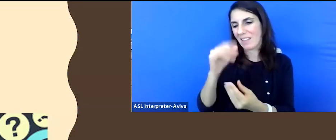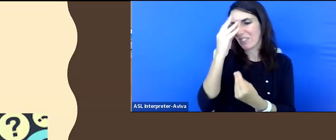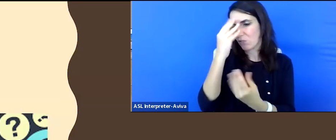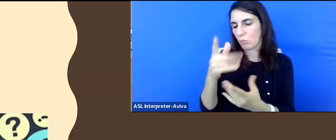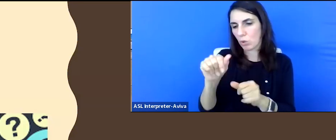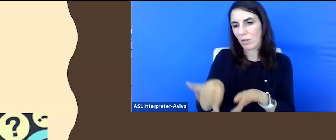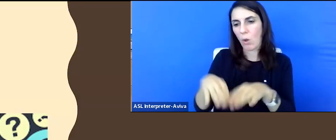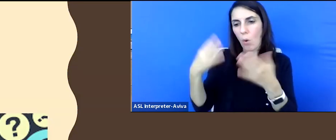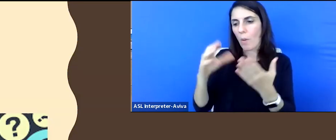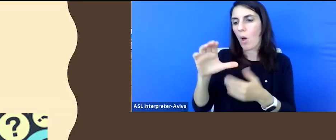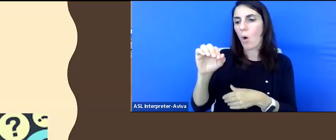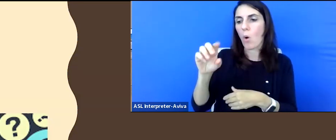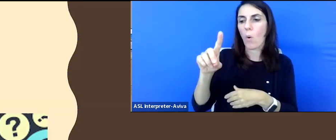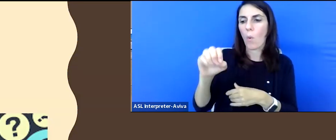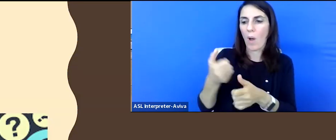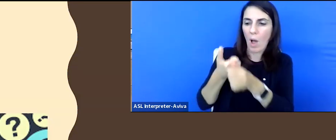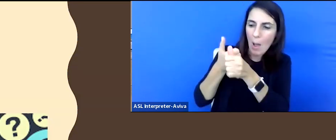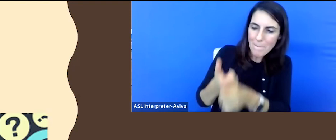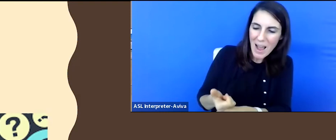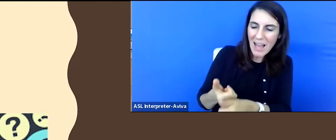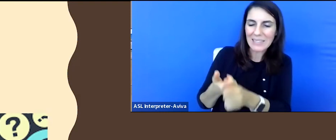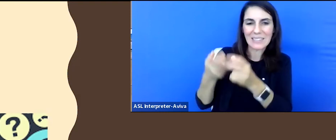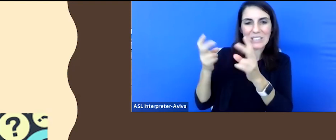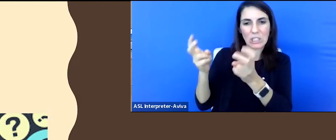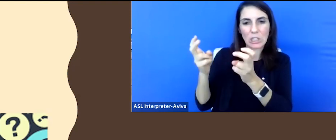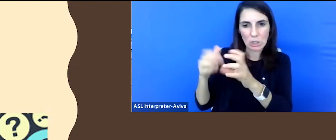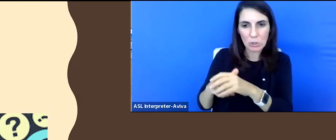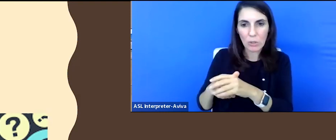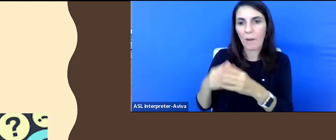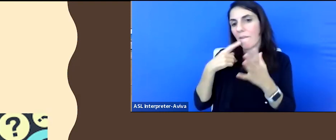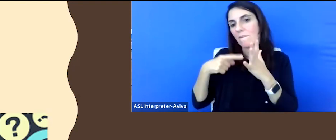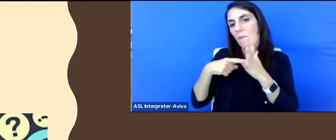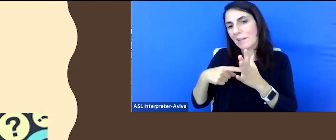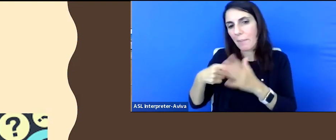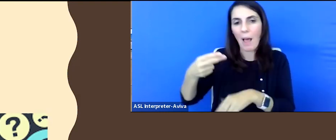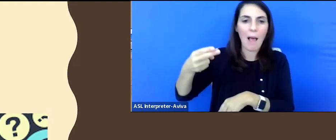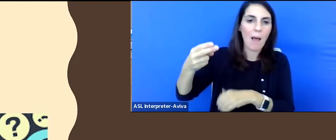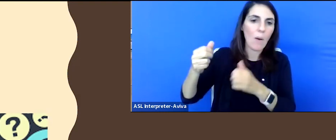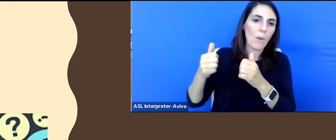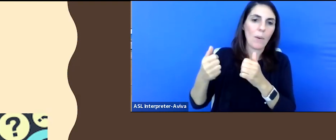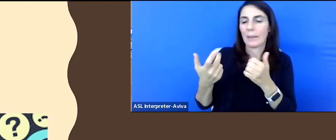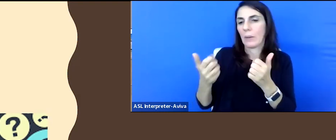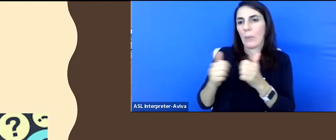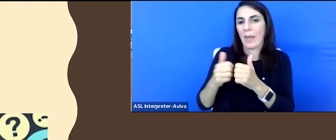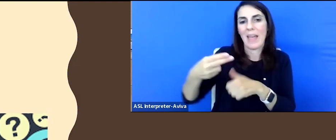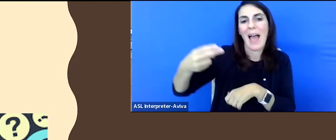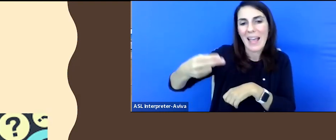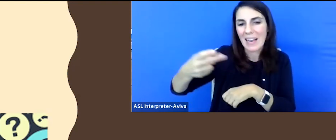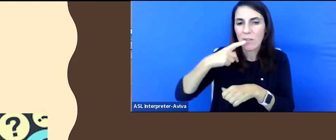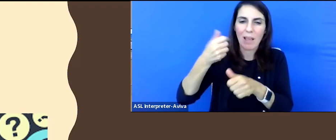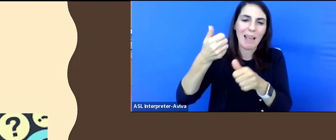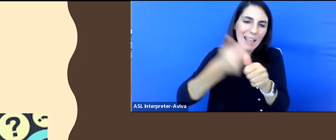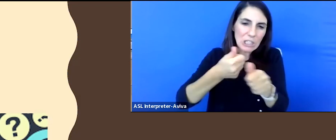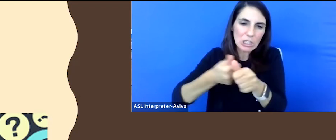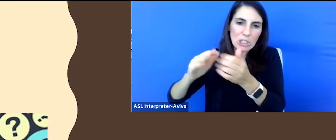code compliance matter with Cutler Bay, Hialeah, whichever municipality may have its own compliance officers.